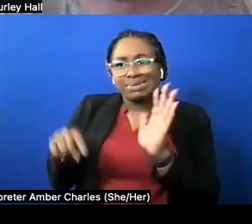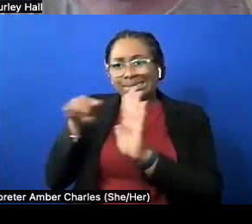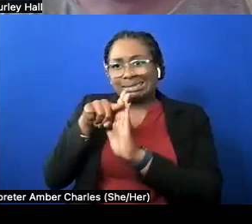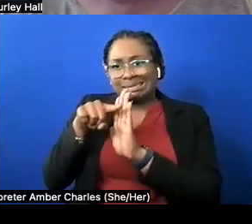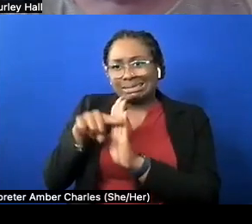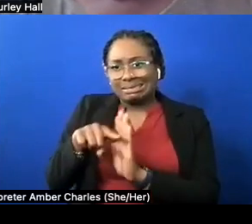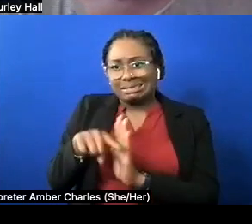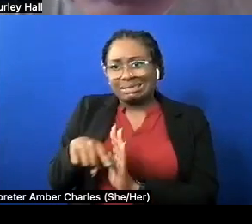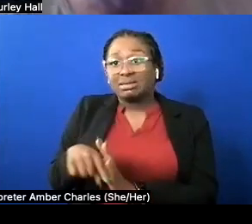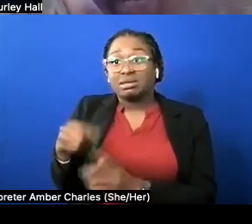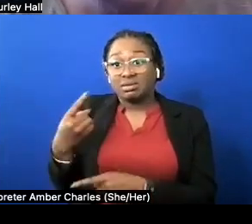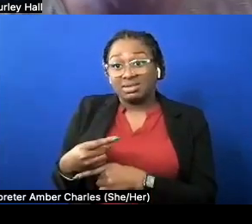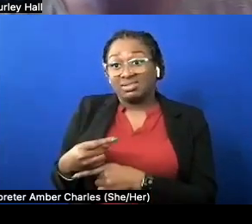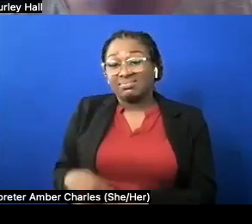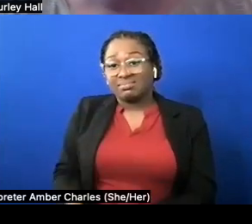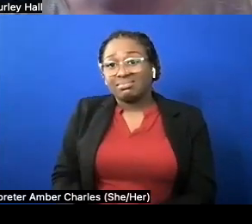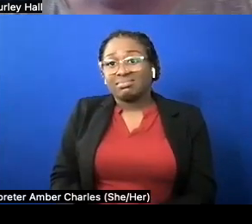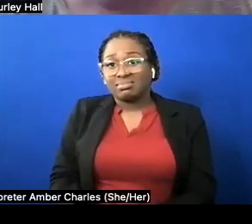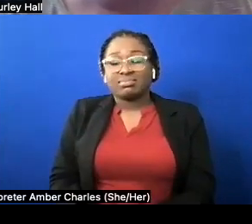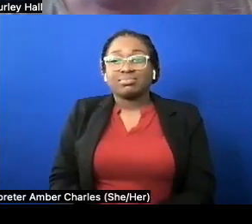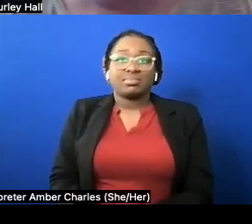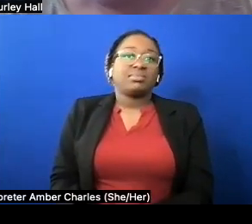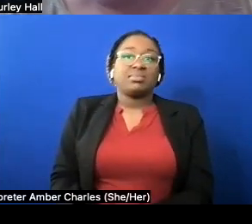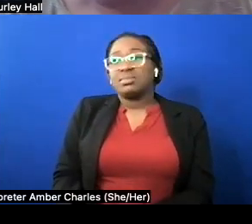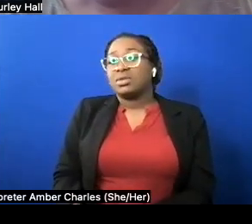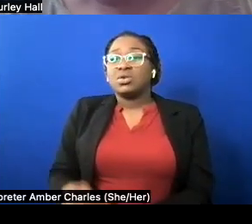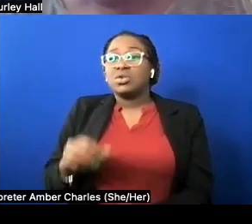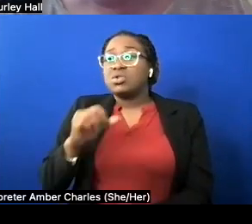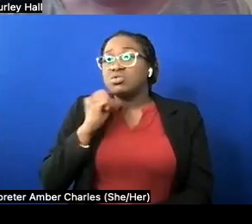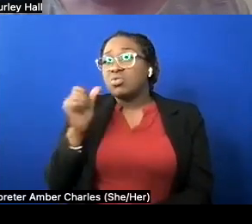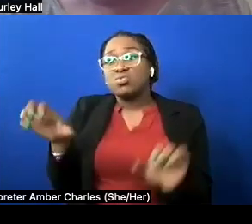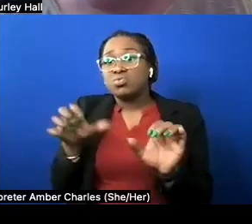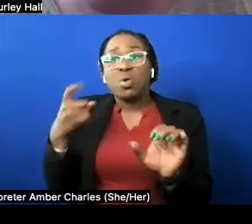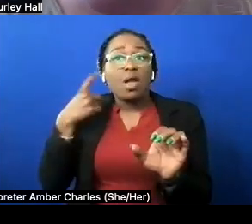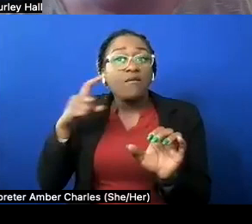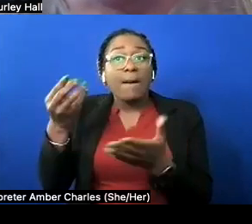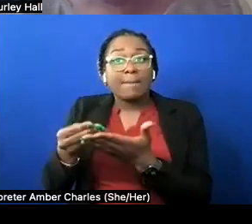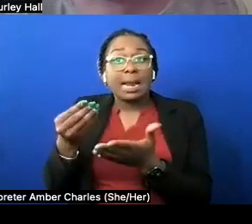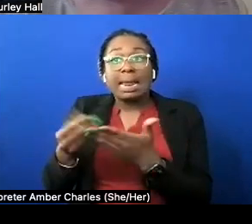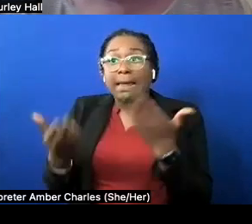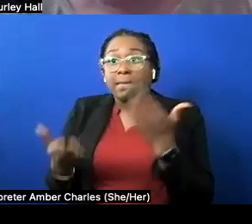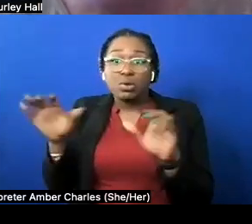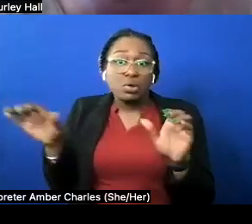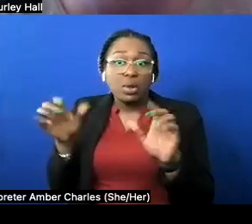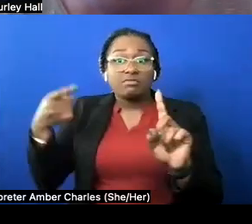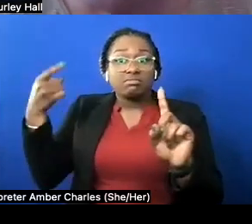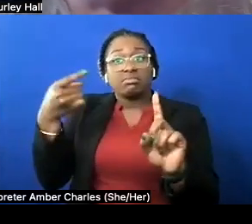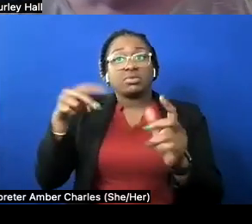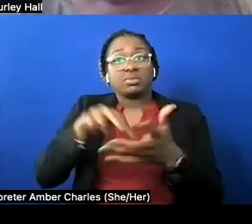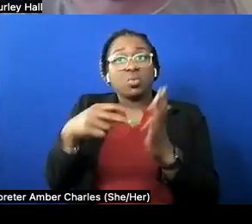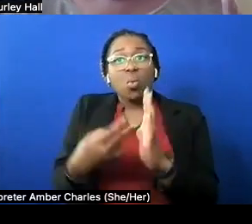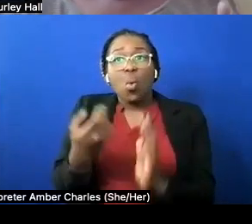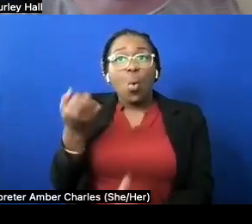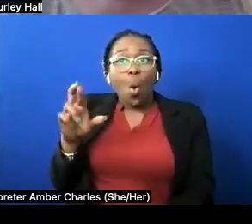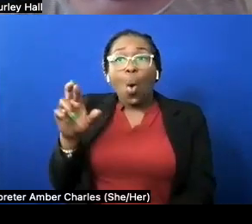right? And, you know, while you don't necessarily do this for the money, you might be doing it for the purpose, you might be doing it because it's necessary.